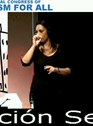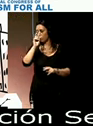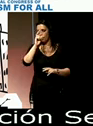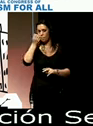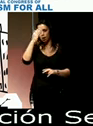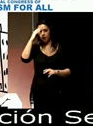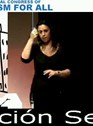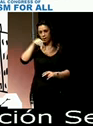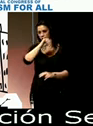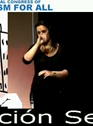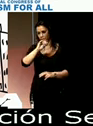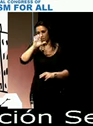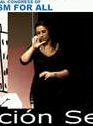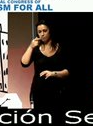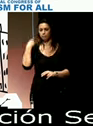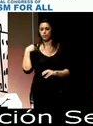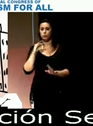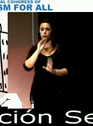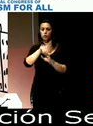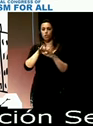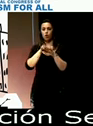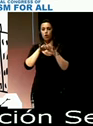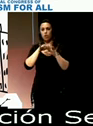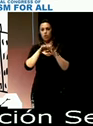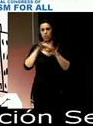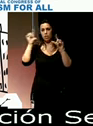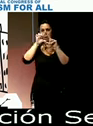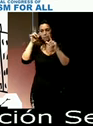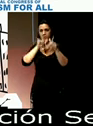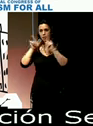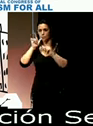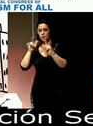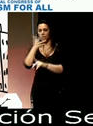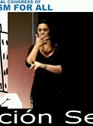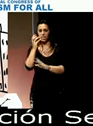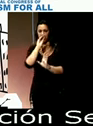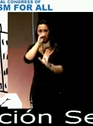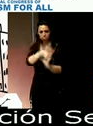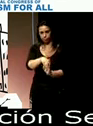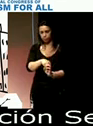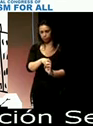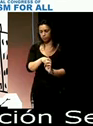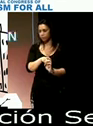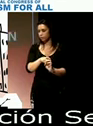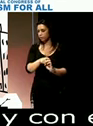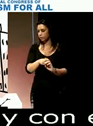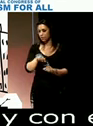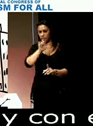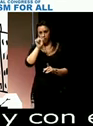1,500 travel agencies in Italy, and it covers all the Italy.